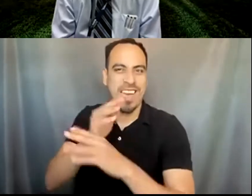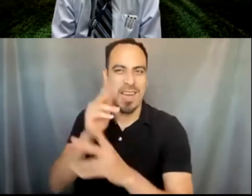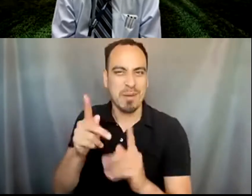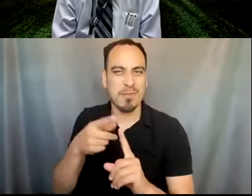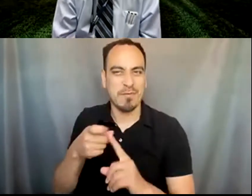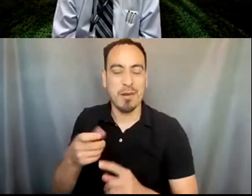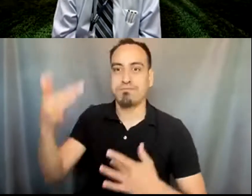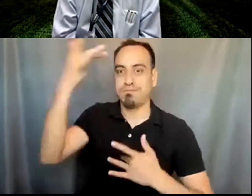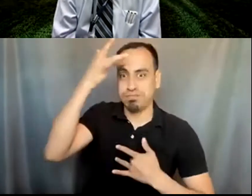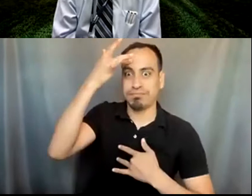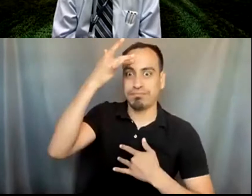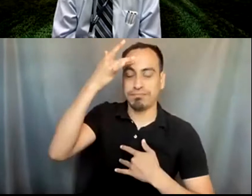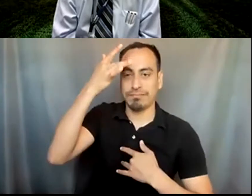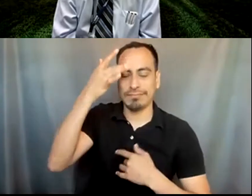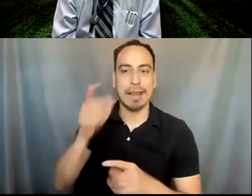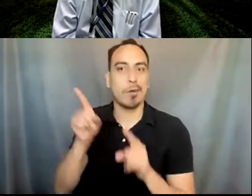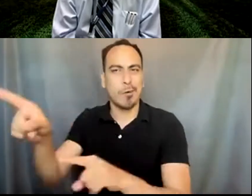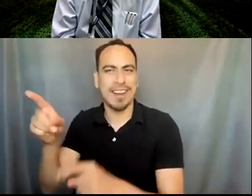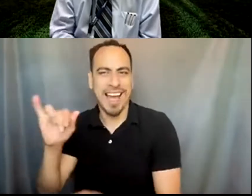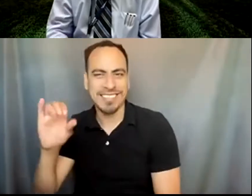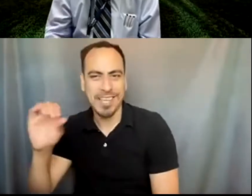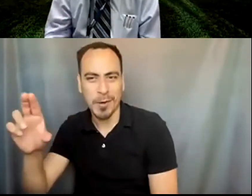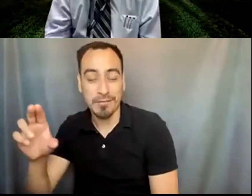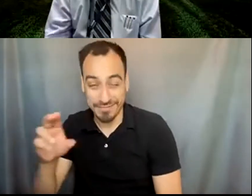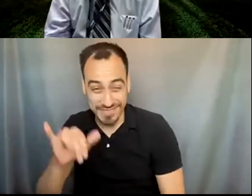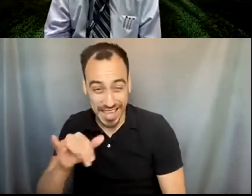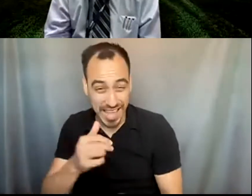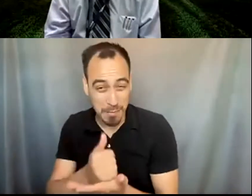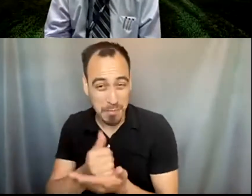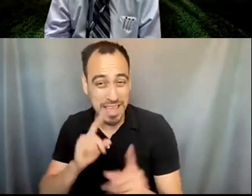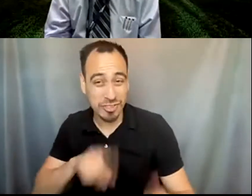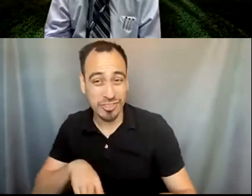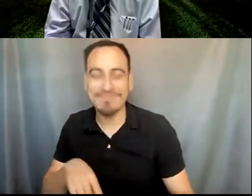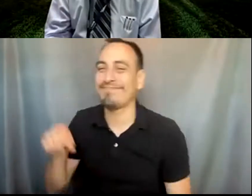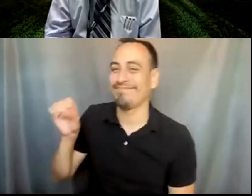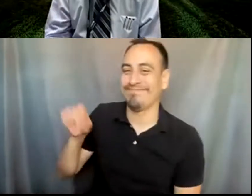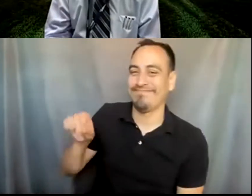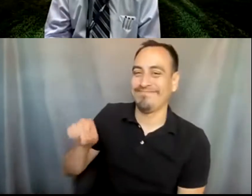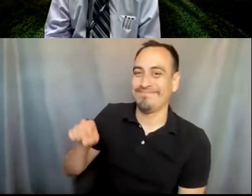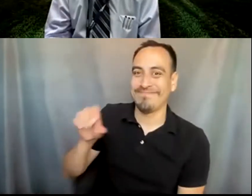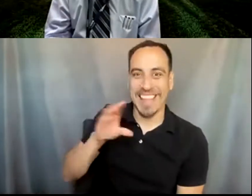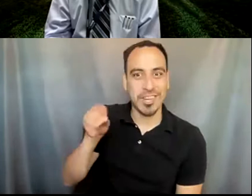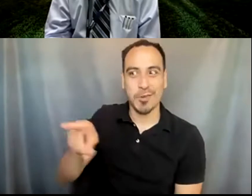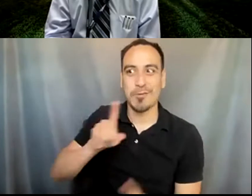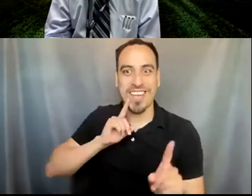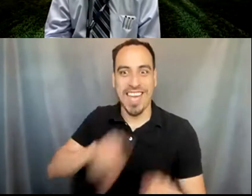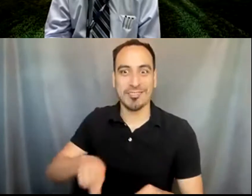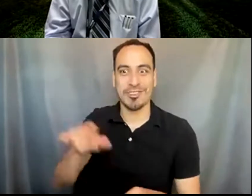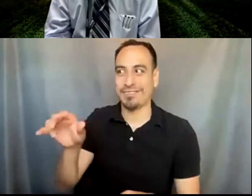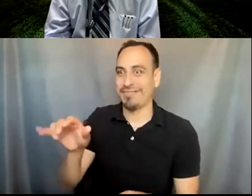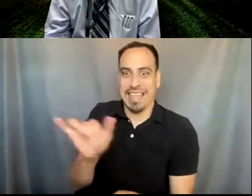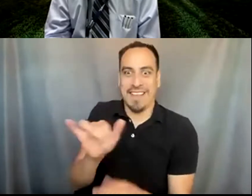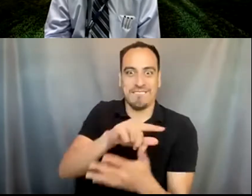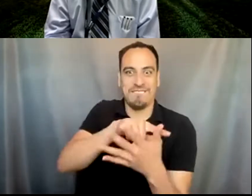think it covers sort of what you were asking. It absolutely does, and it covered about 5 questions. So that was a